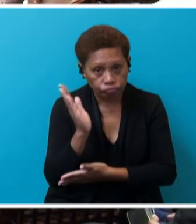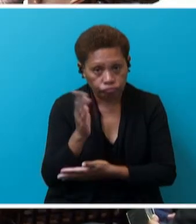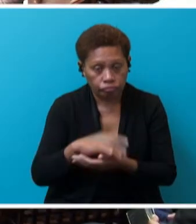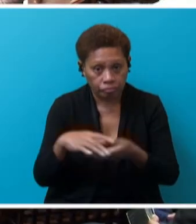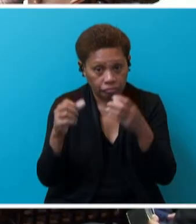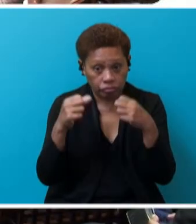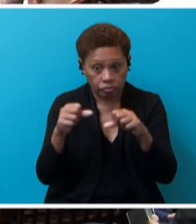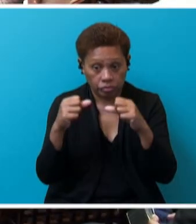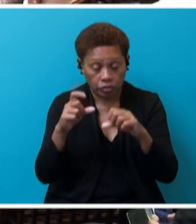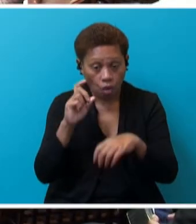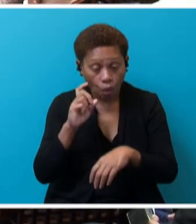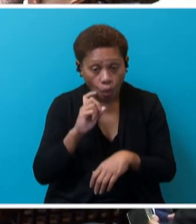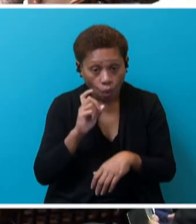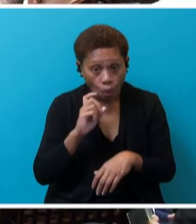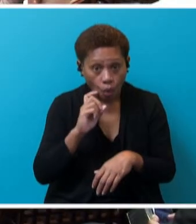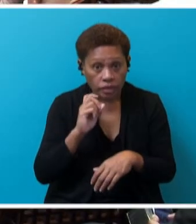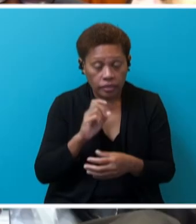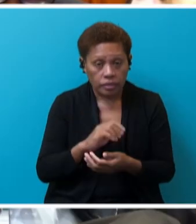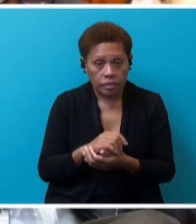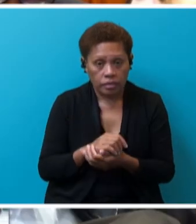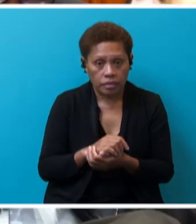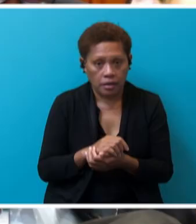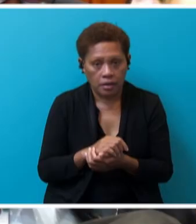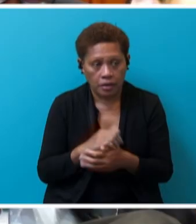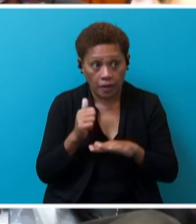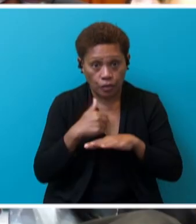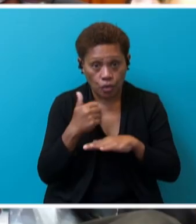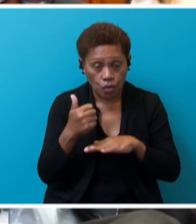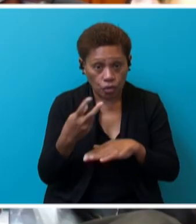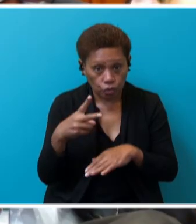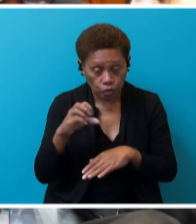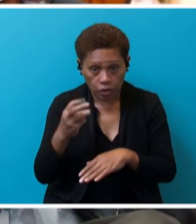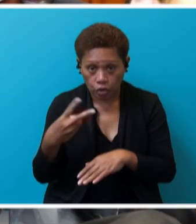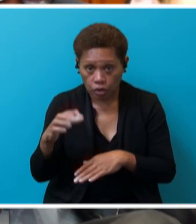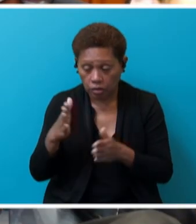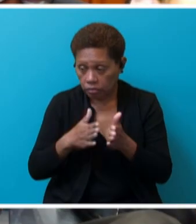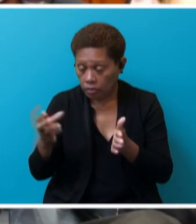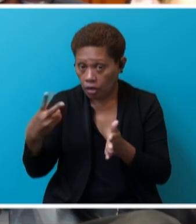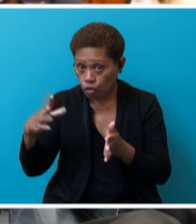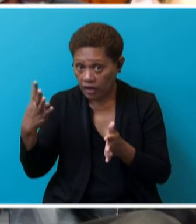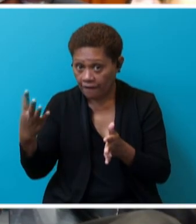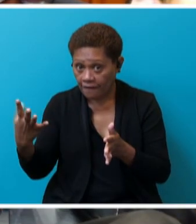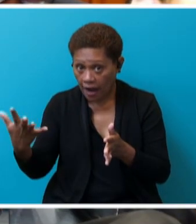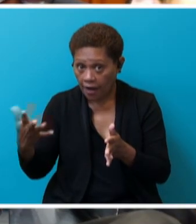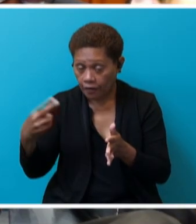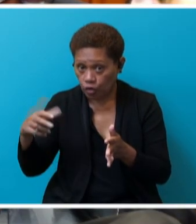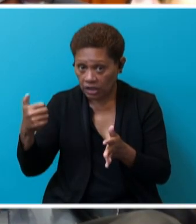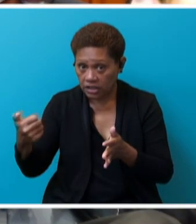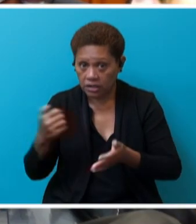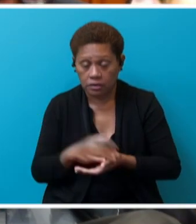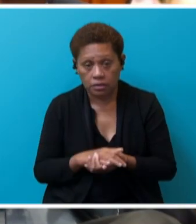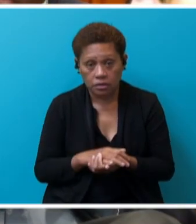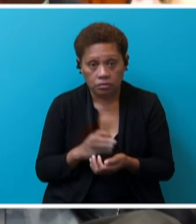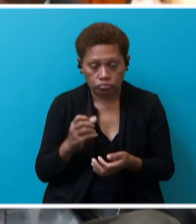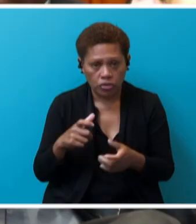of the Water Authority of Fiji over the past 3 financial years, 2022, 25, 26. These achievements go beyond the construction of